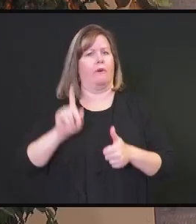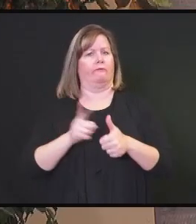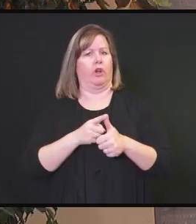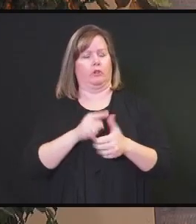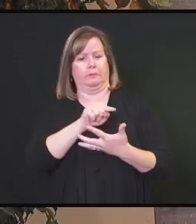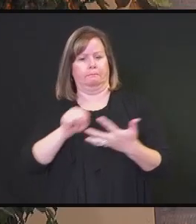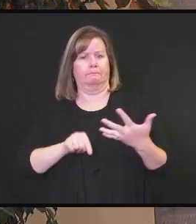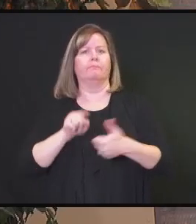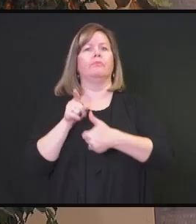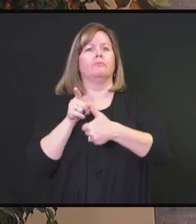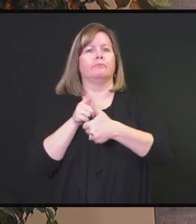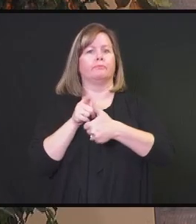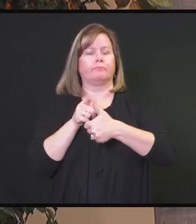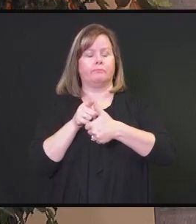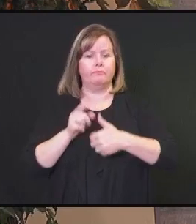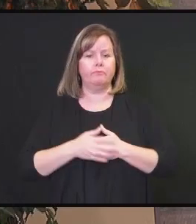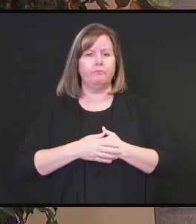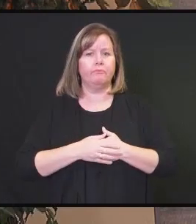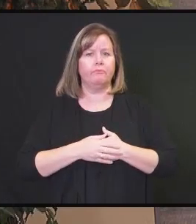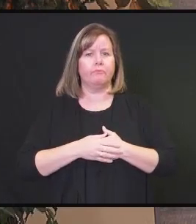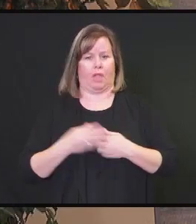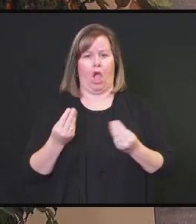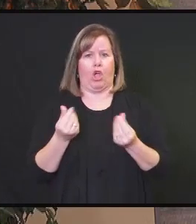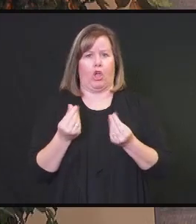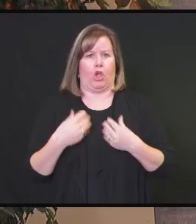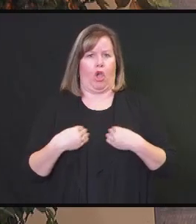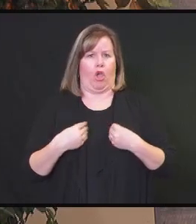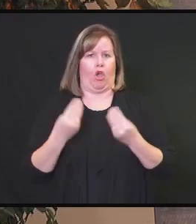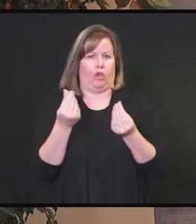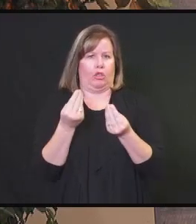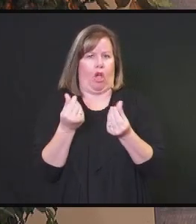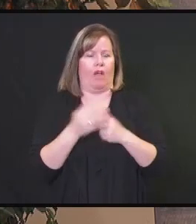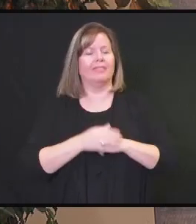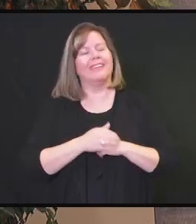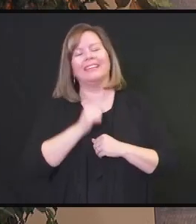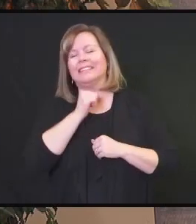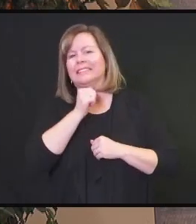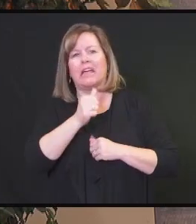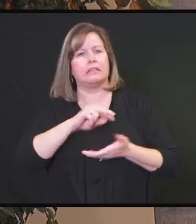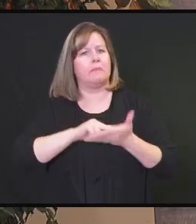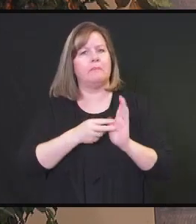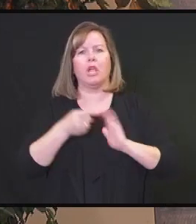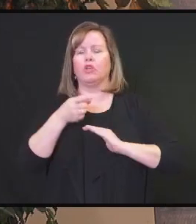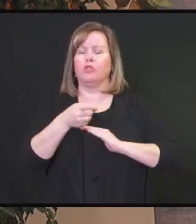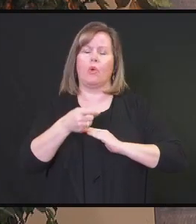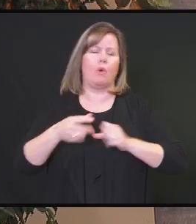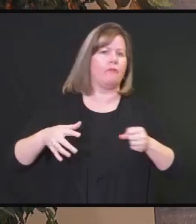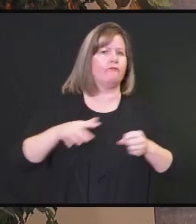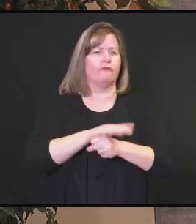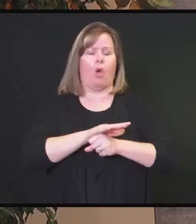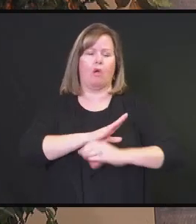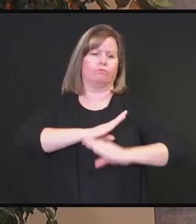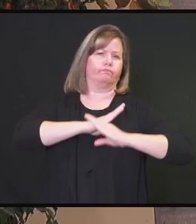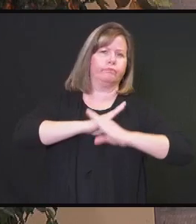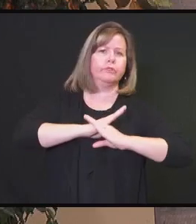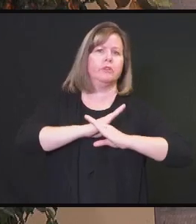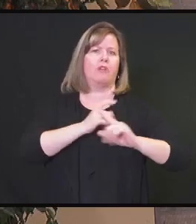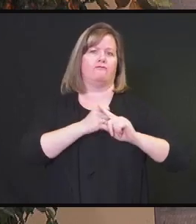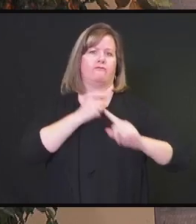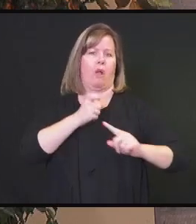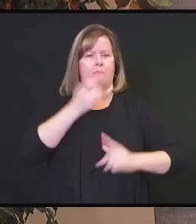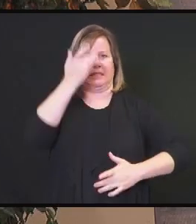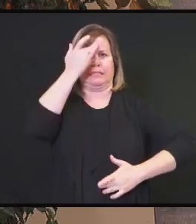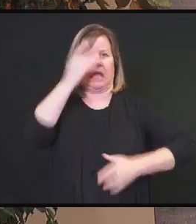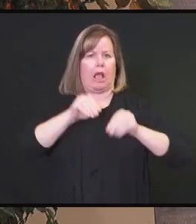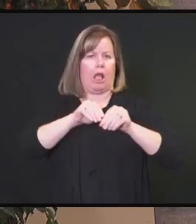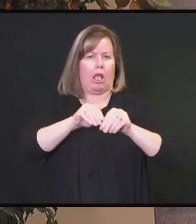that a cloth mask does not make you bulletproof. So please make sure that when you're going out into public, you're still limiting the